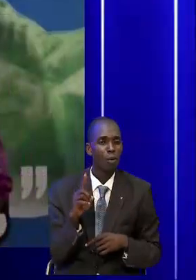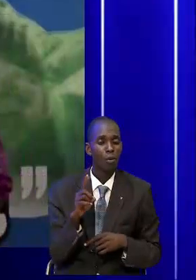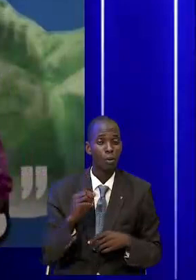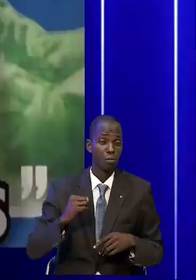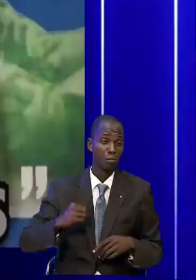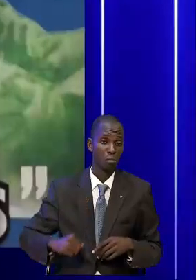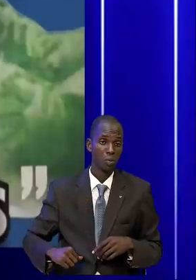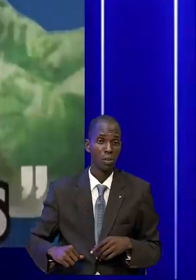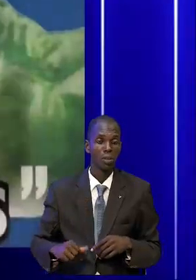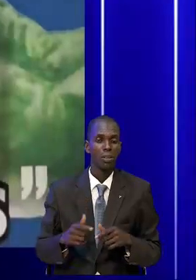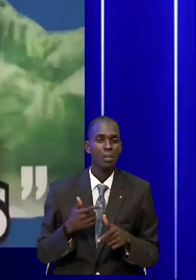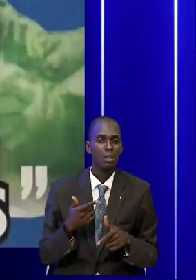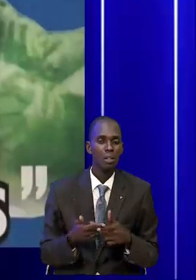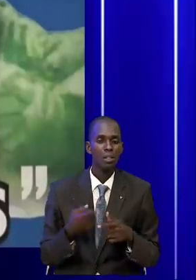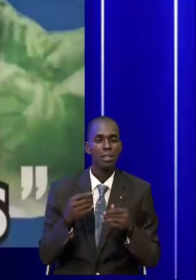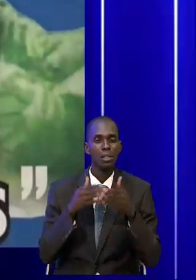go